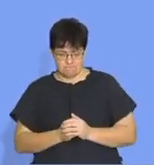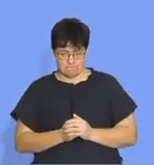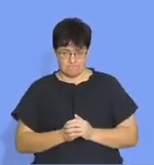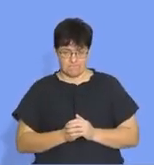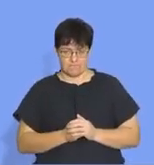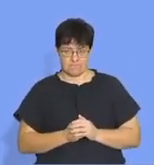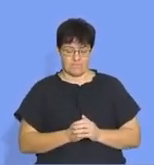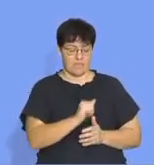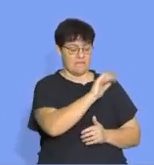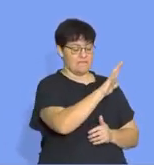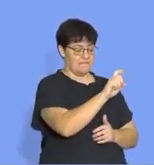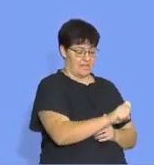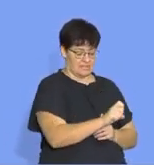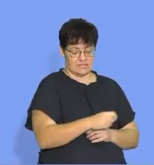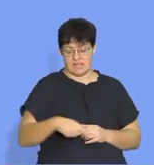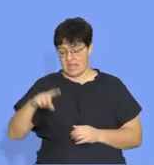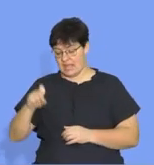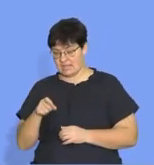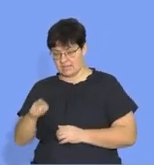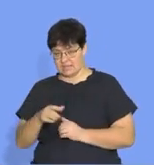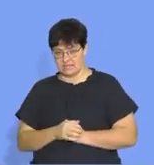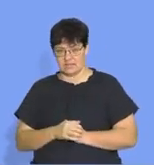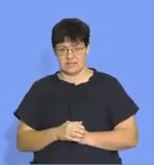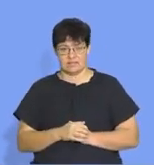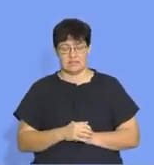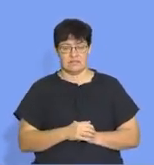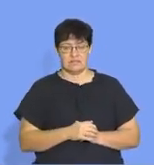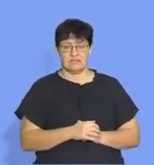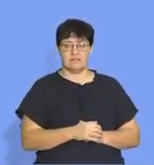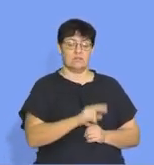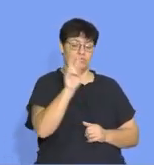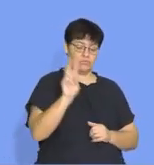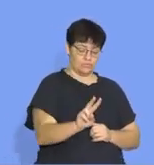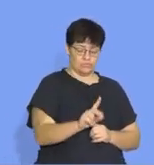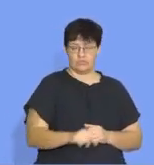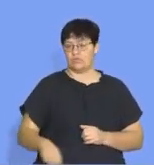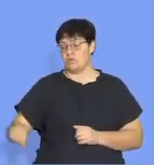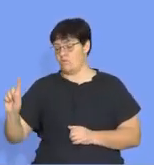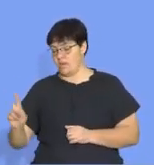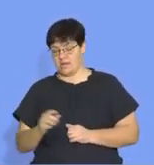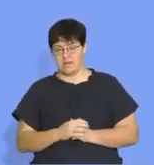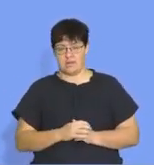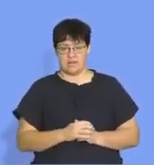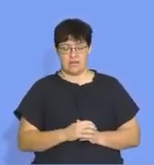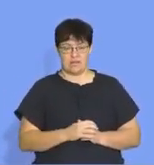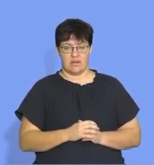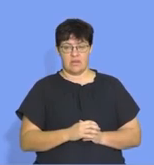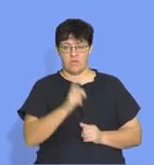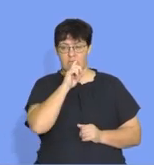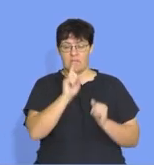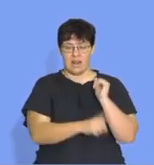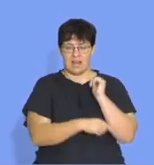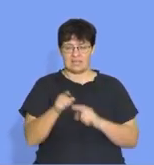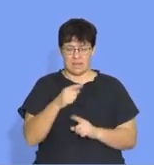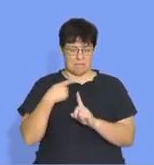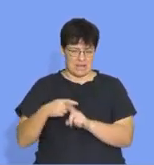be 5x there, and it will be x. Then it will be 2 here, it will be 1. Remember, the last term is a plus. It means